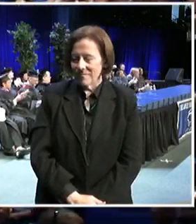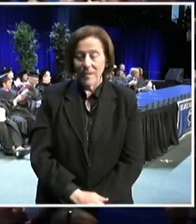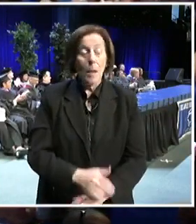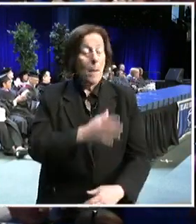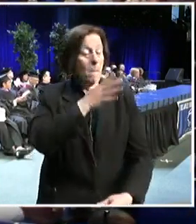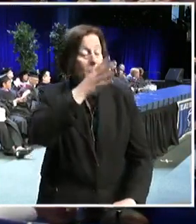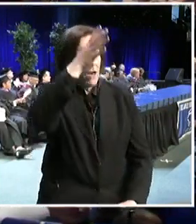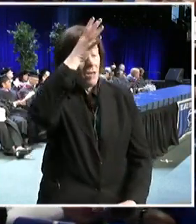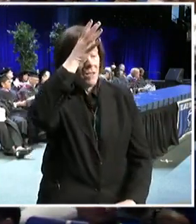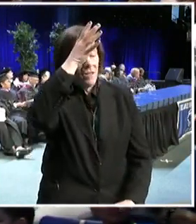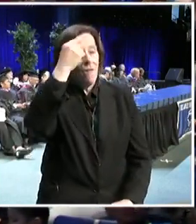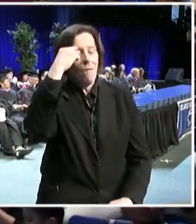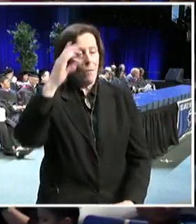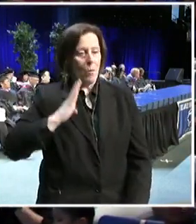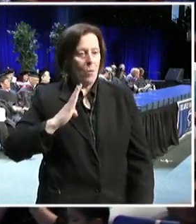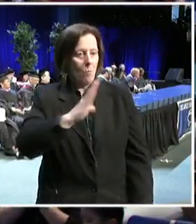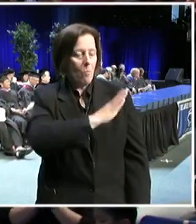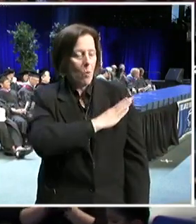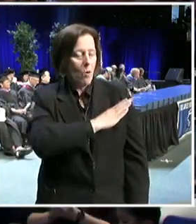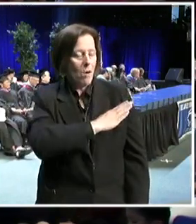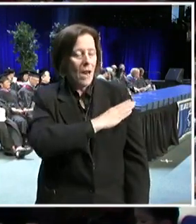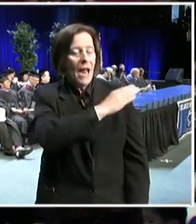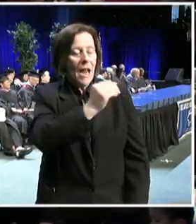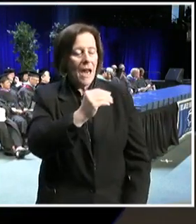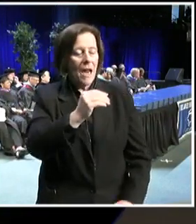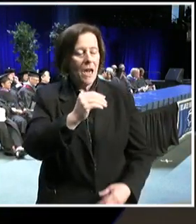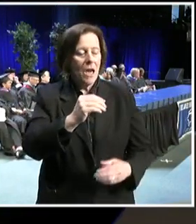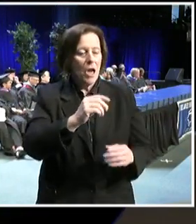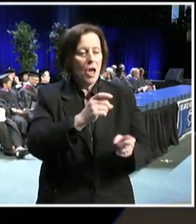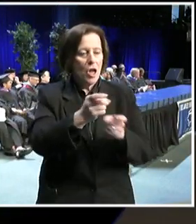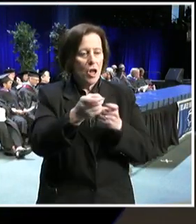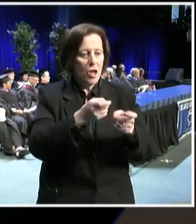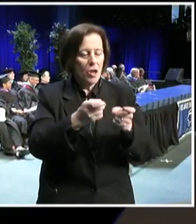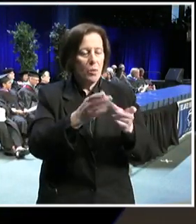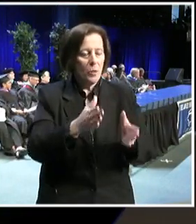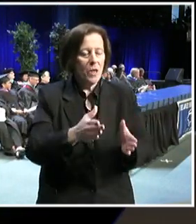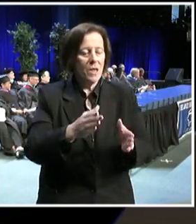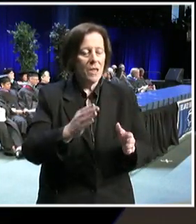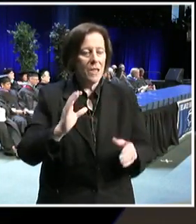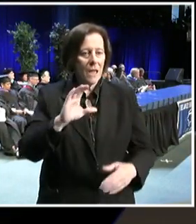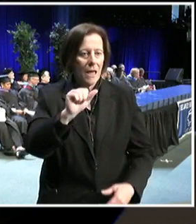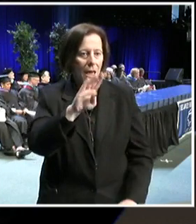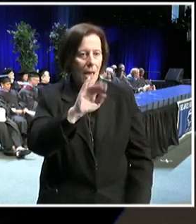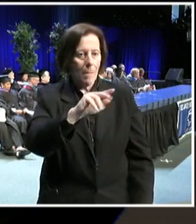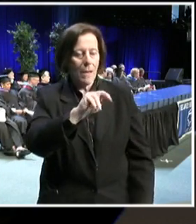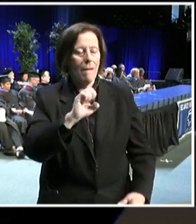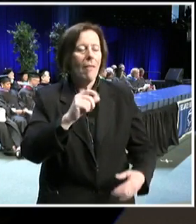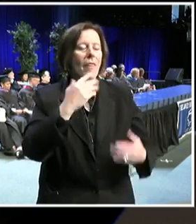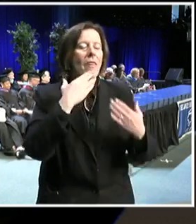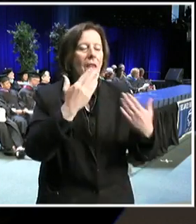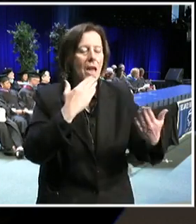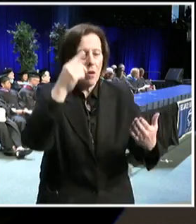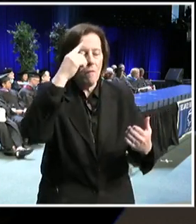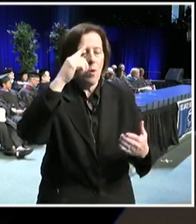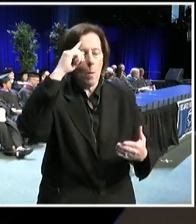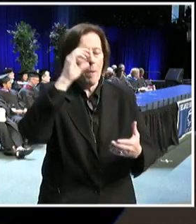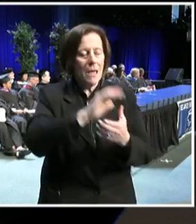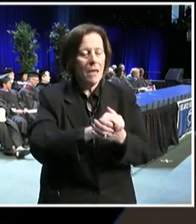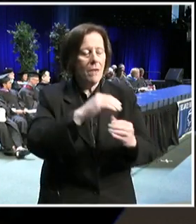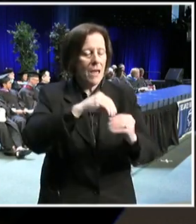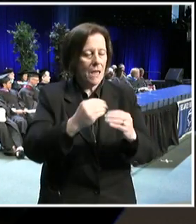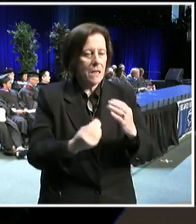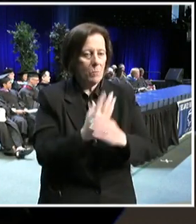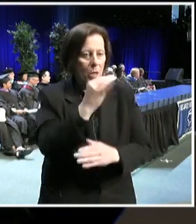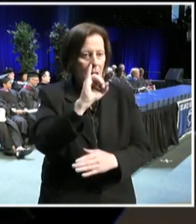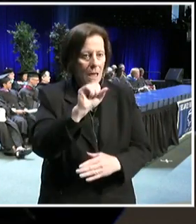Parents, on behalf of the Board of Education, as well as the Superintendent's Cabinet, we thank you. We thank you for believing in Spring.